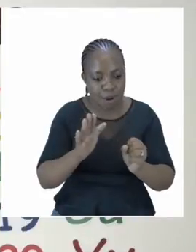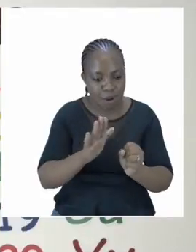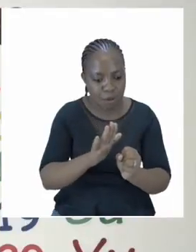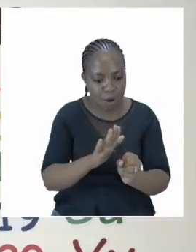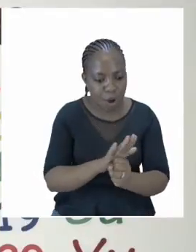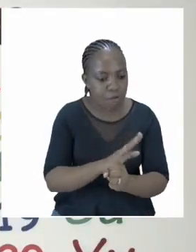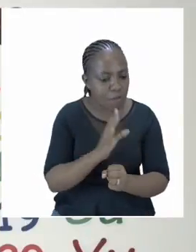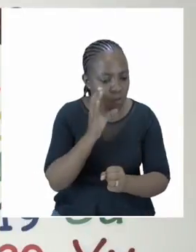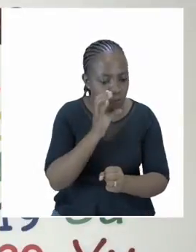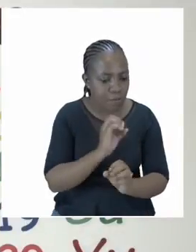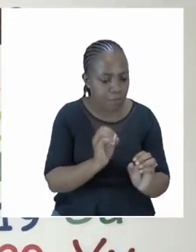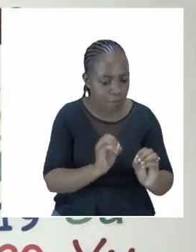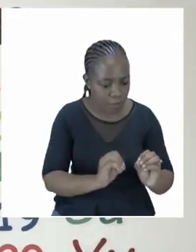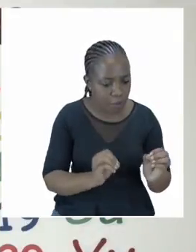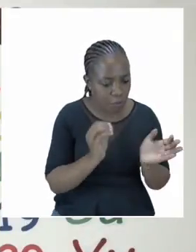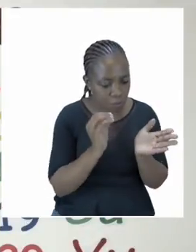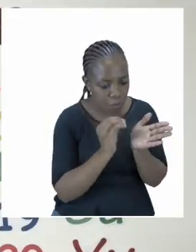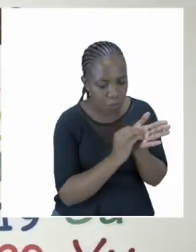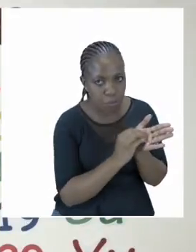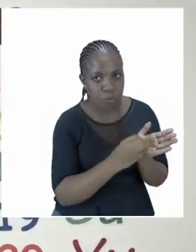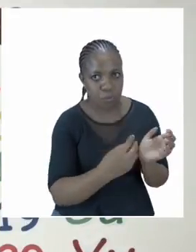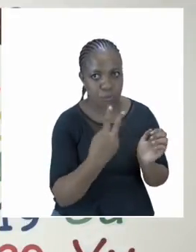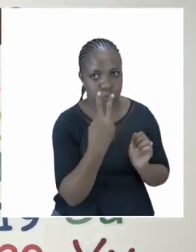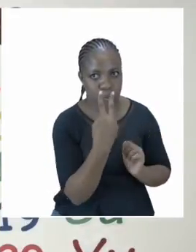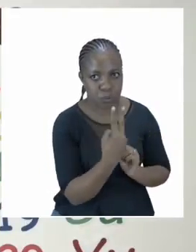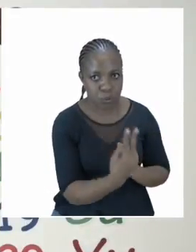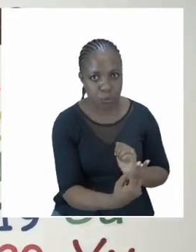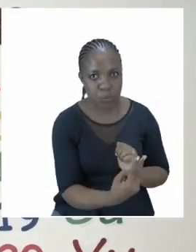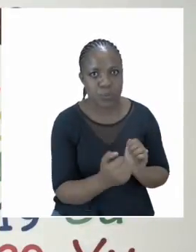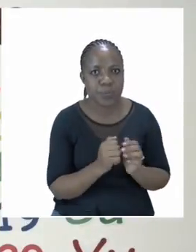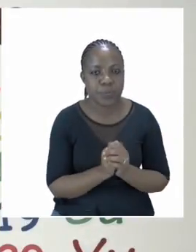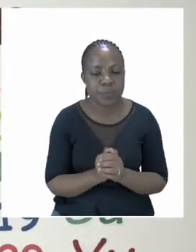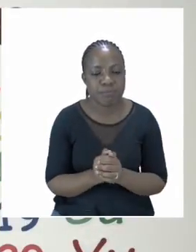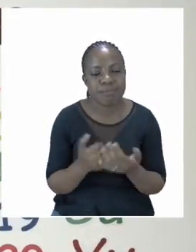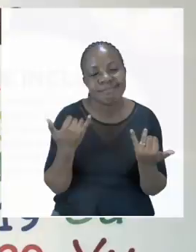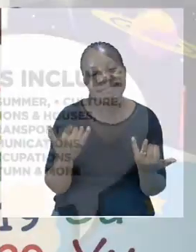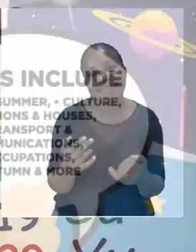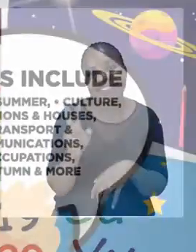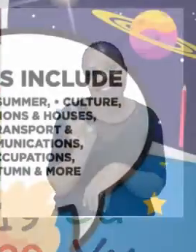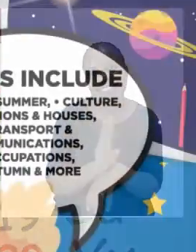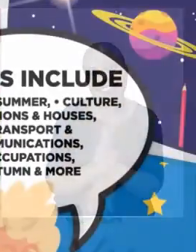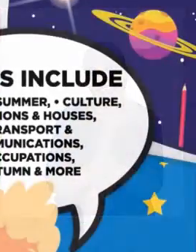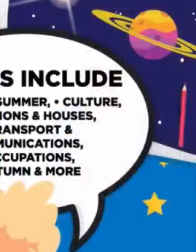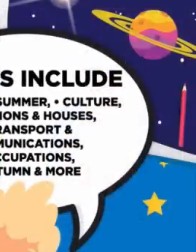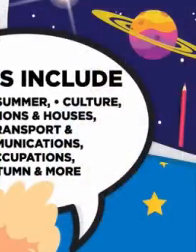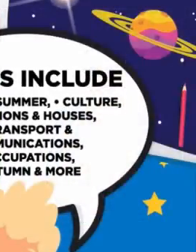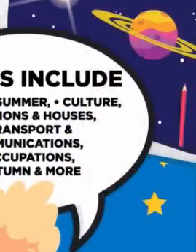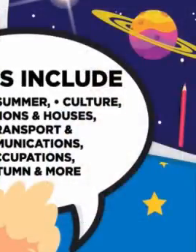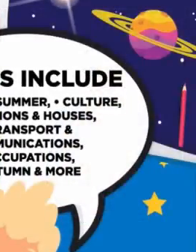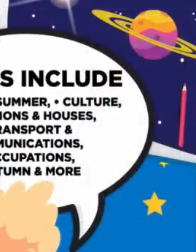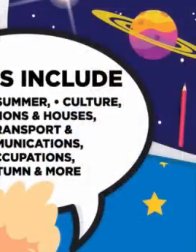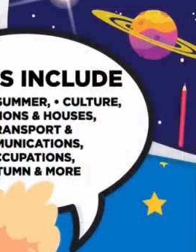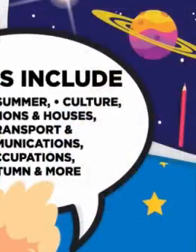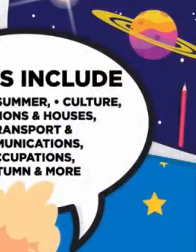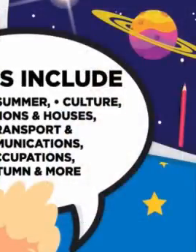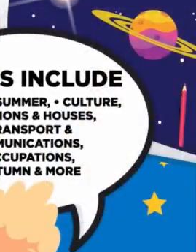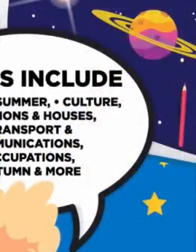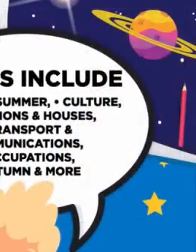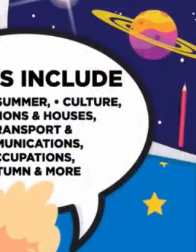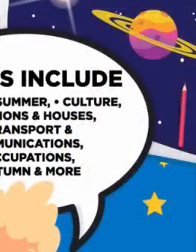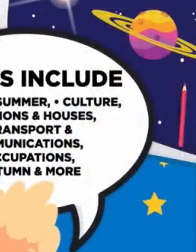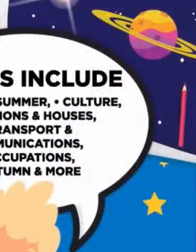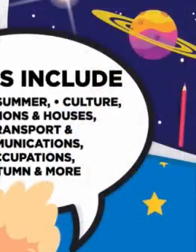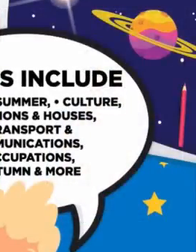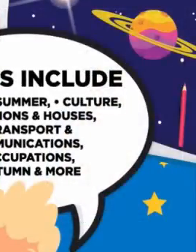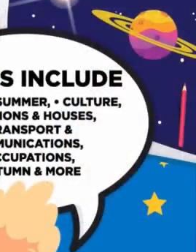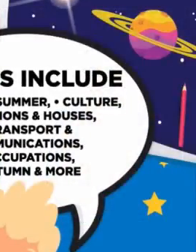and I'll see you just now after our advert break. Do you have children in the age range of 5